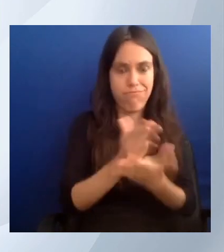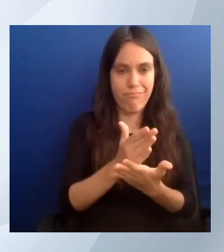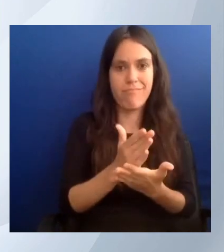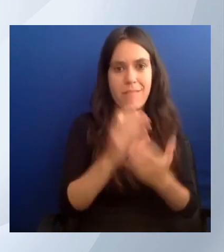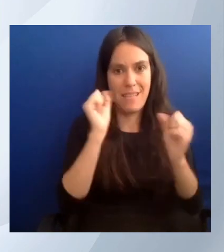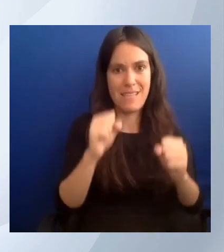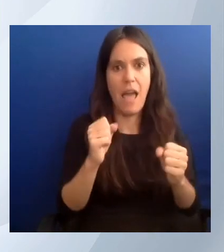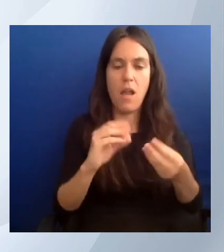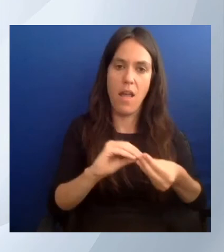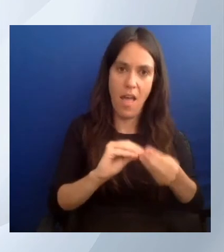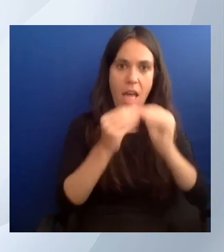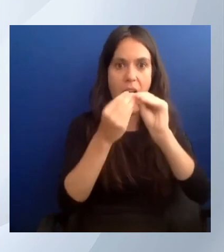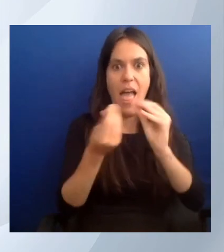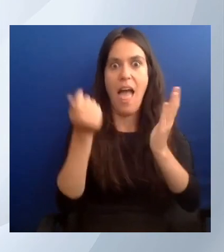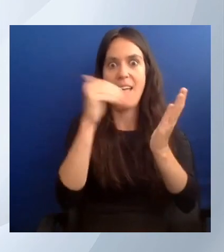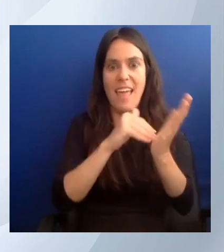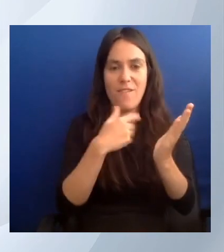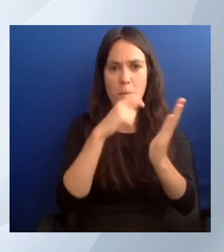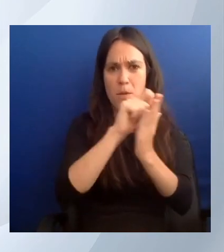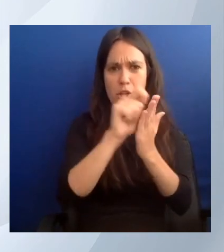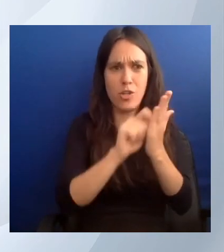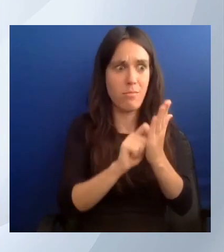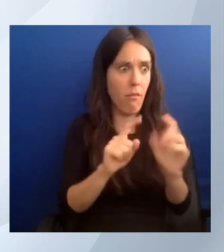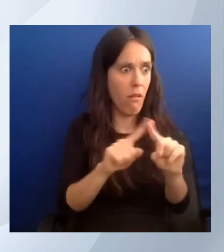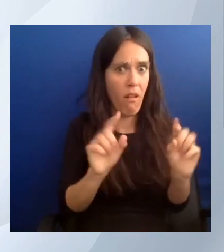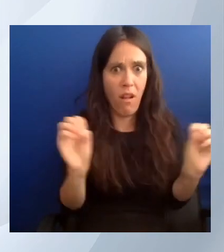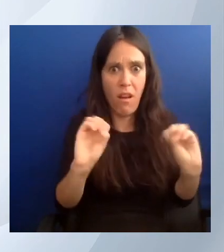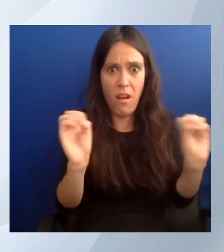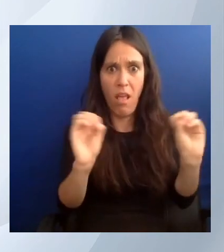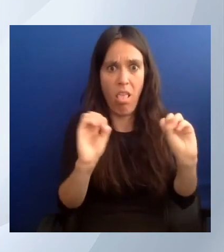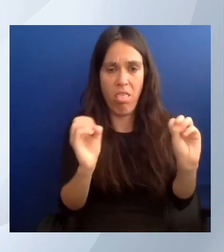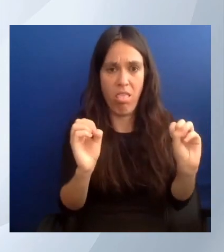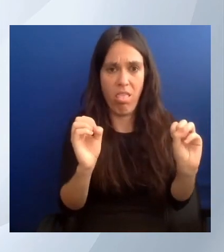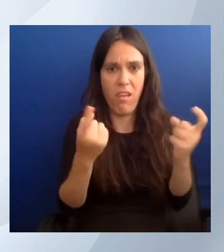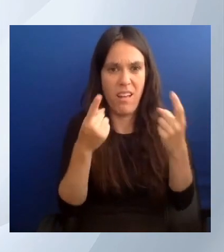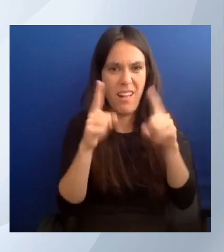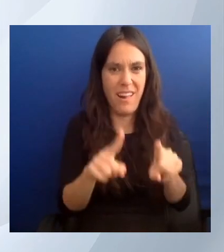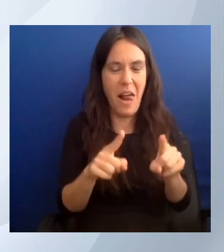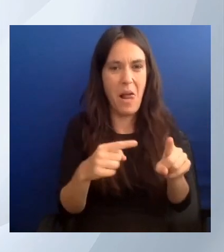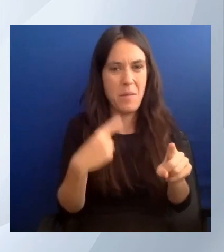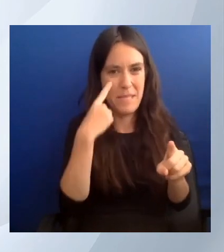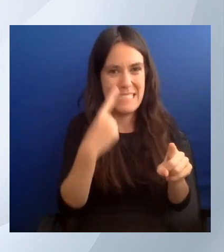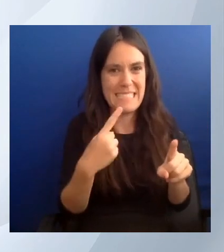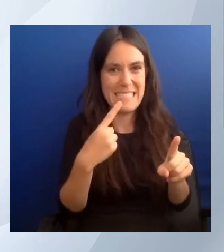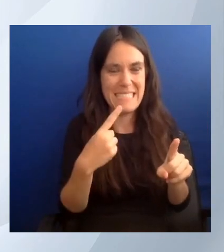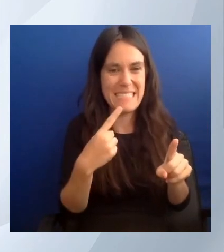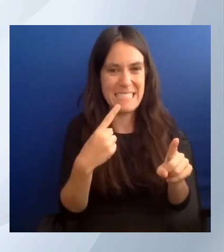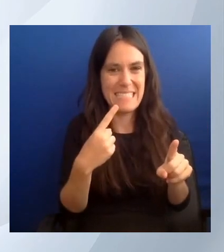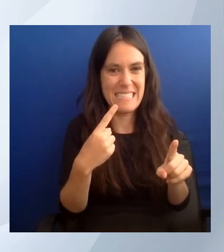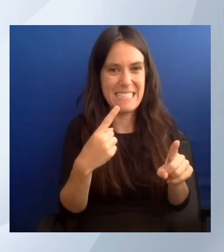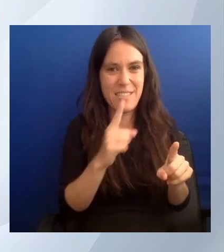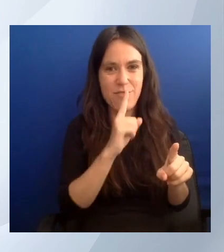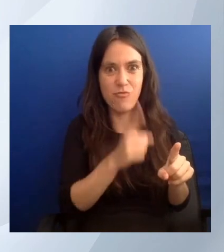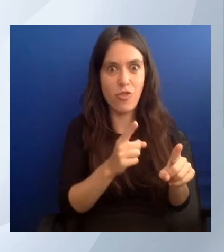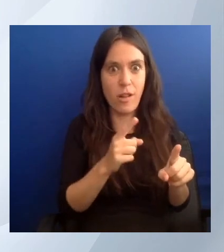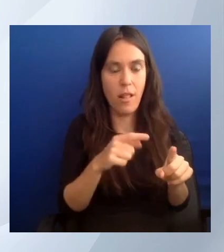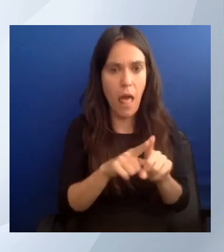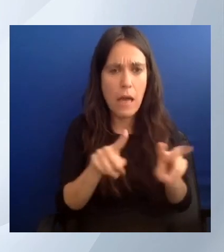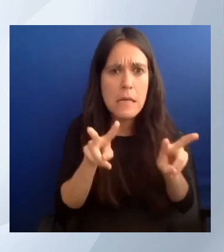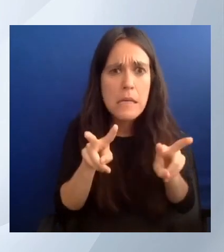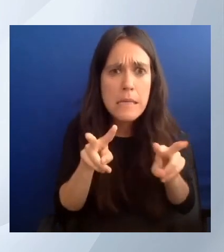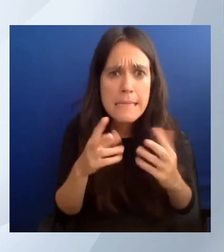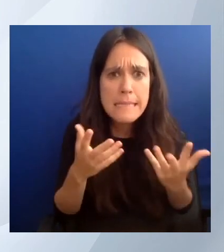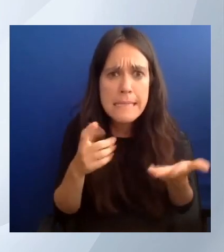Yeah. Nothing worked. Yeah. Nothing worked. My function's not picking it up, and it's really, you're staring at it, and